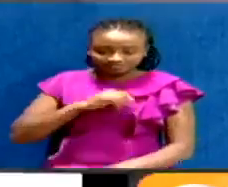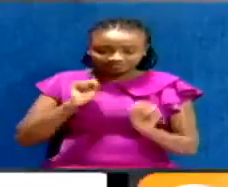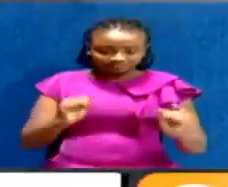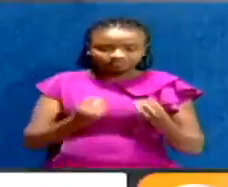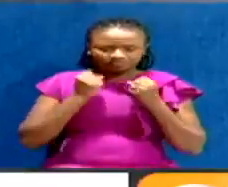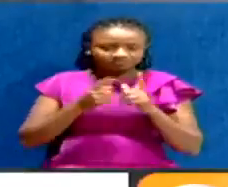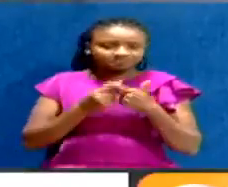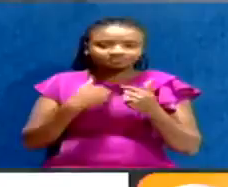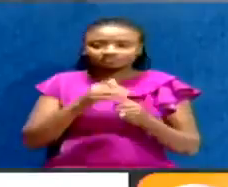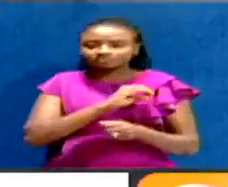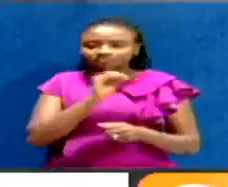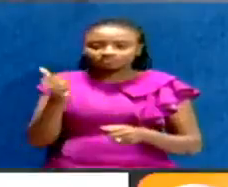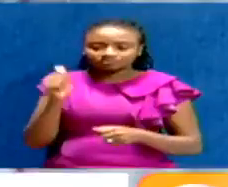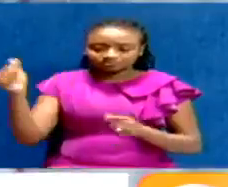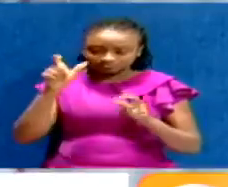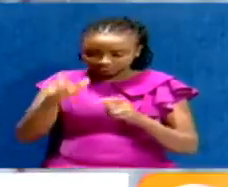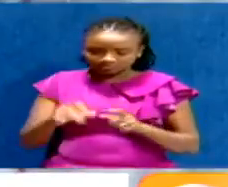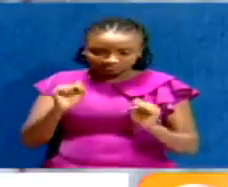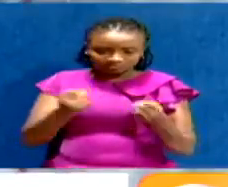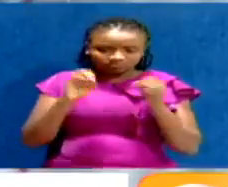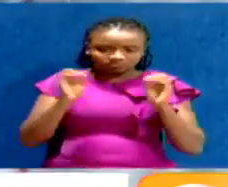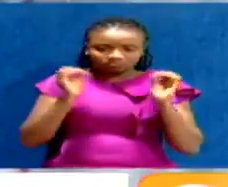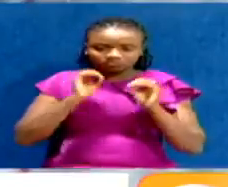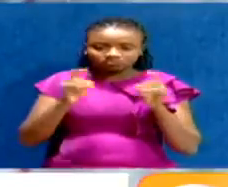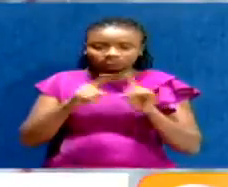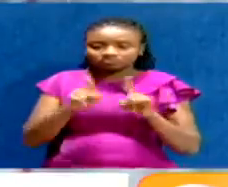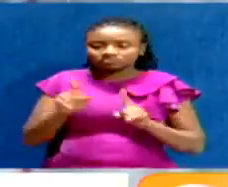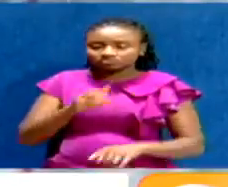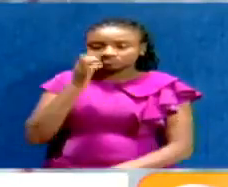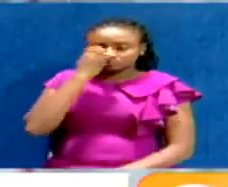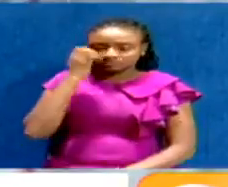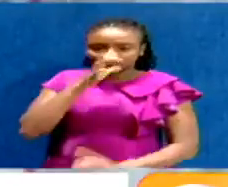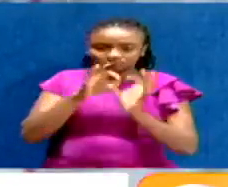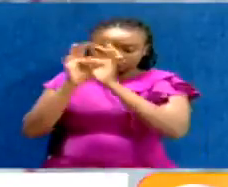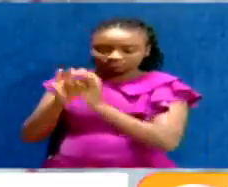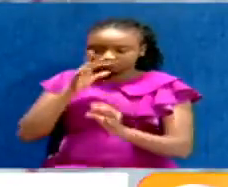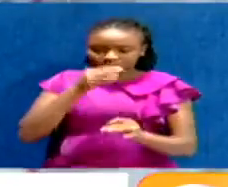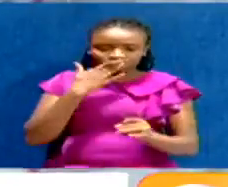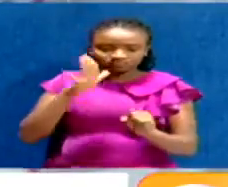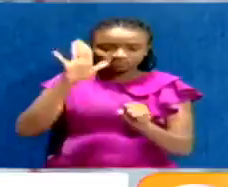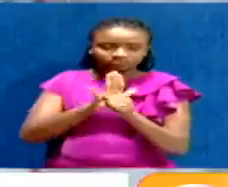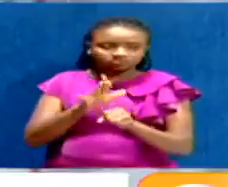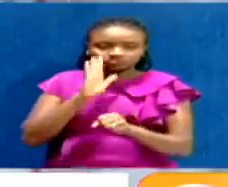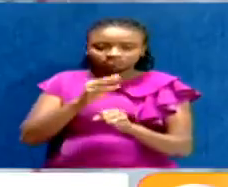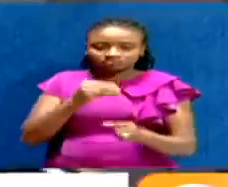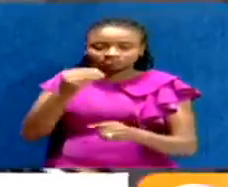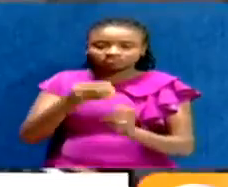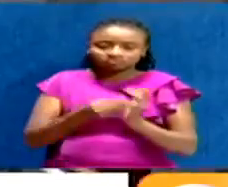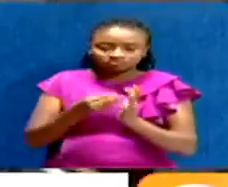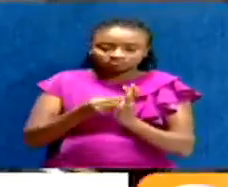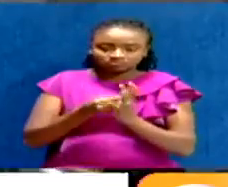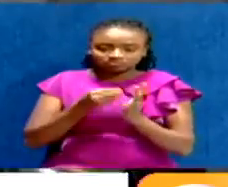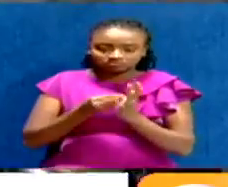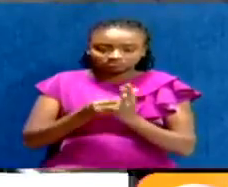are safe. The European Union has pledged €1 billion to build vaccine manufacturing hubs in Africa, particularly